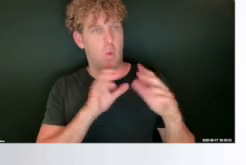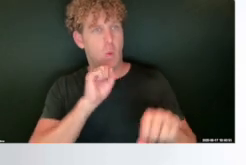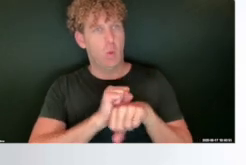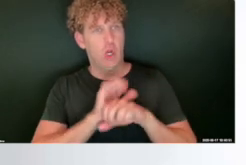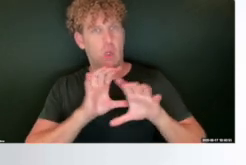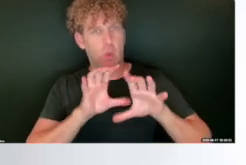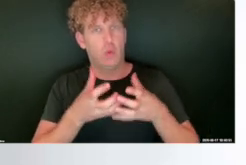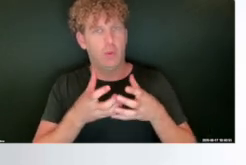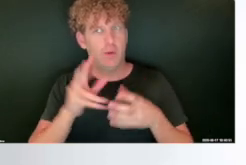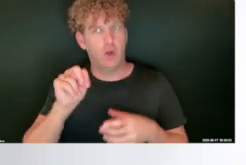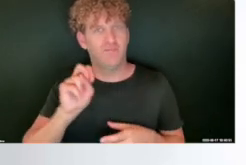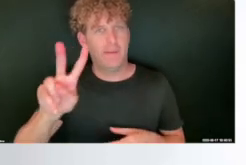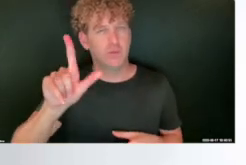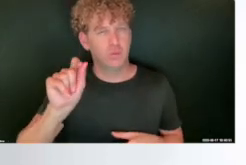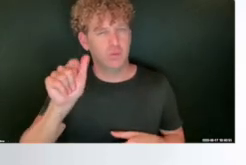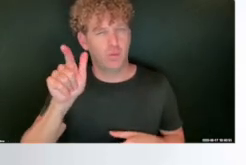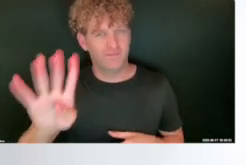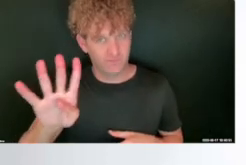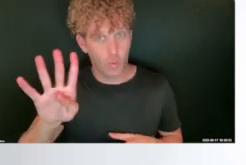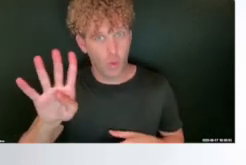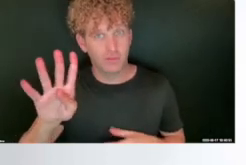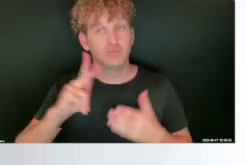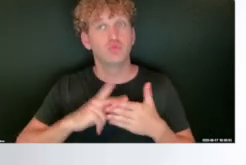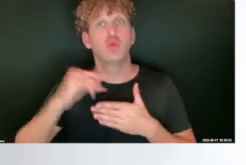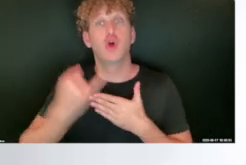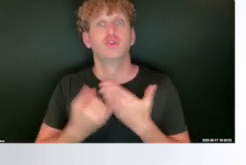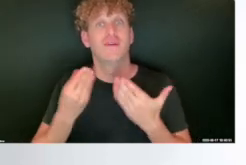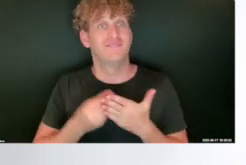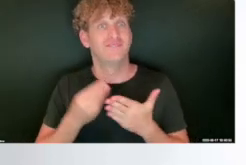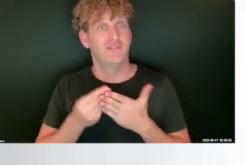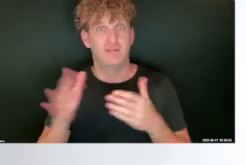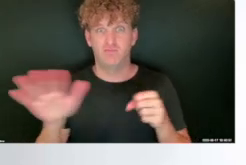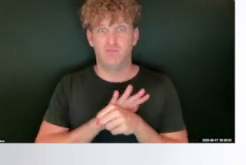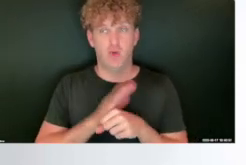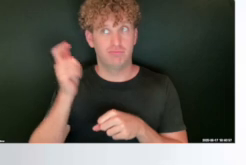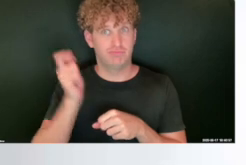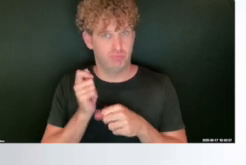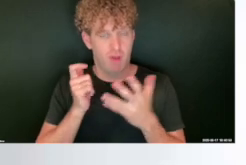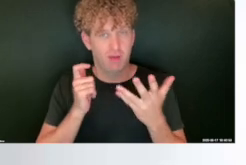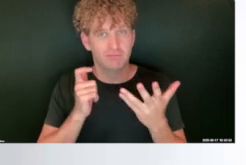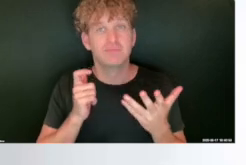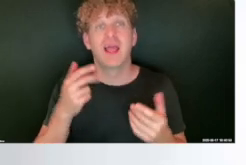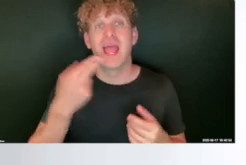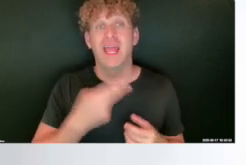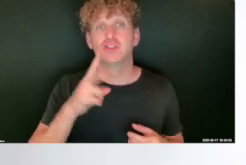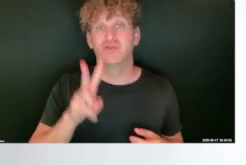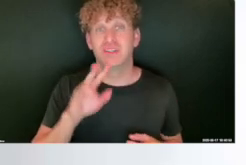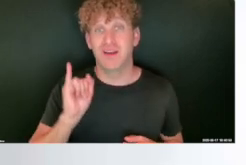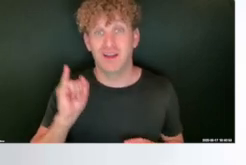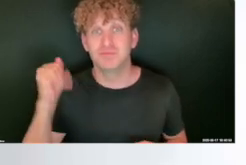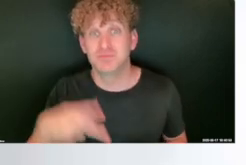become available from canceled and unredeemed vouchers. So we're in the process of preparing for that. At a